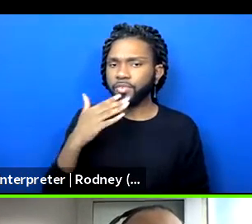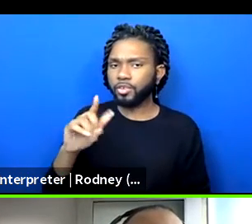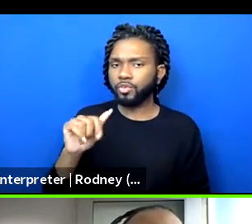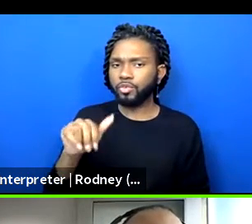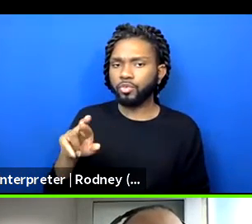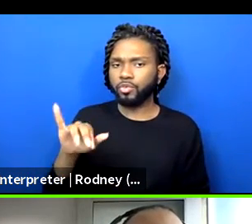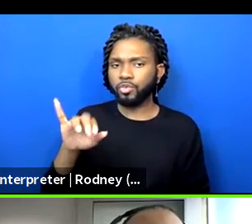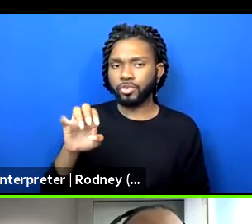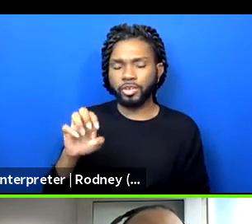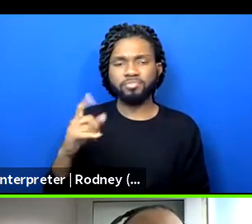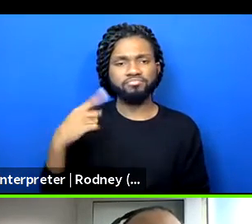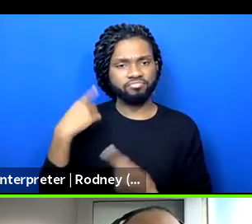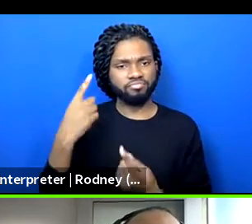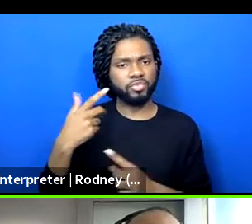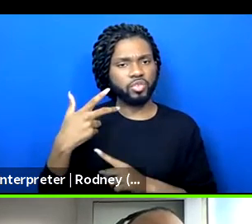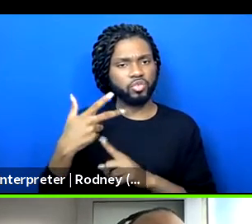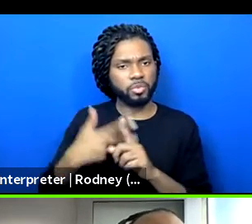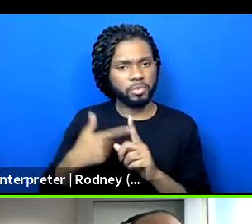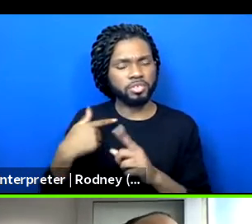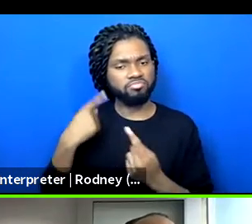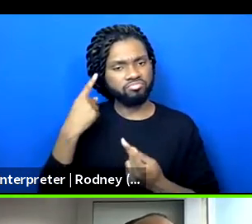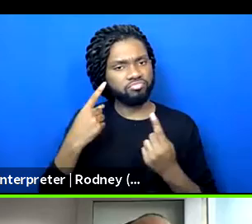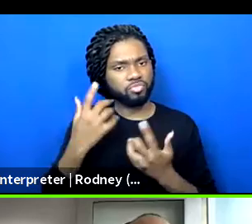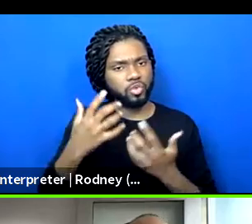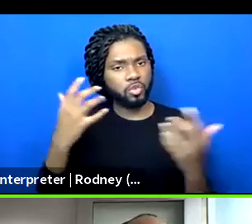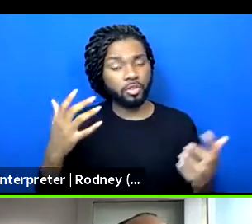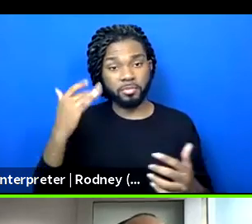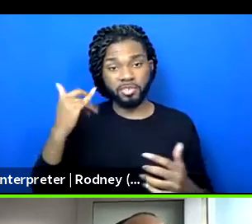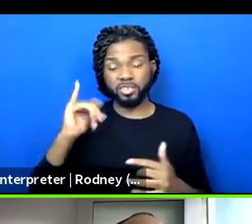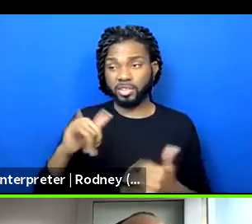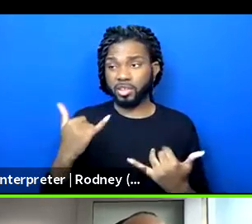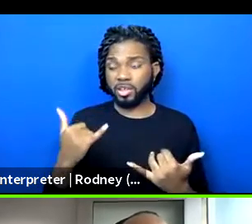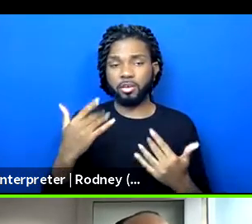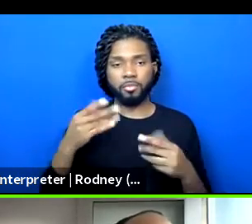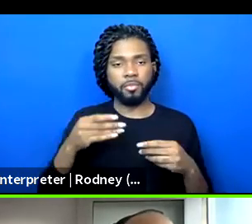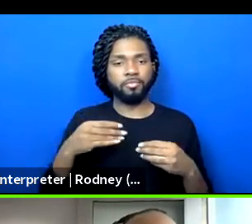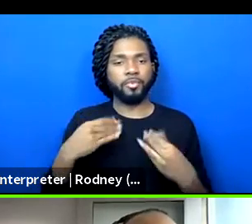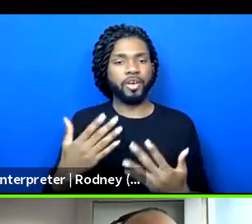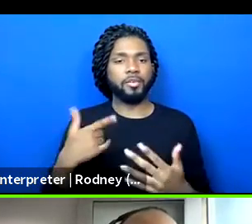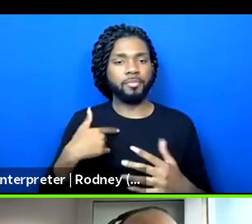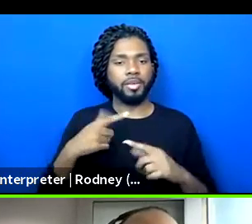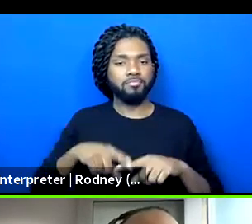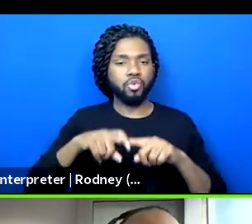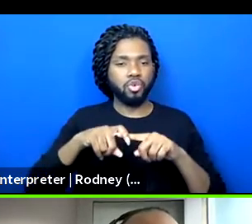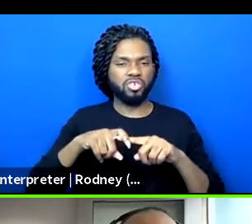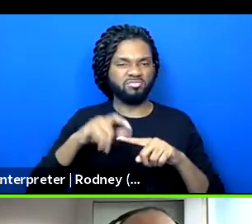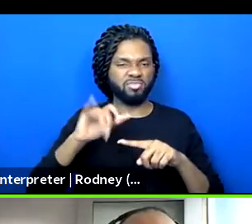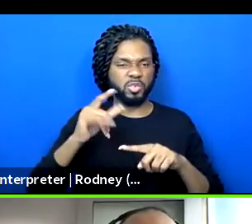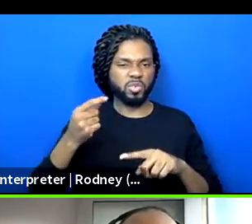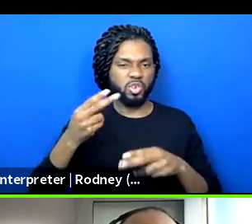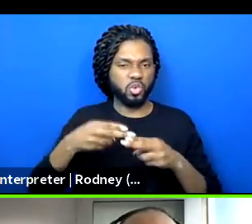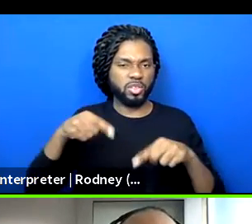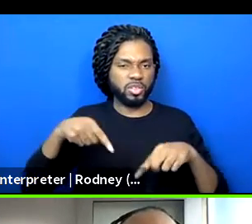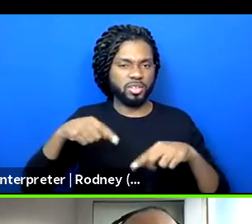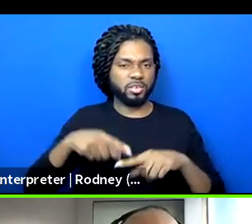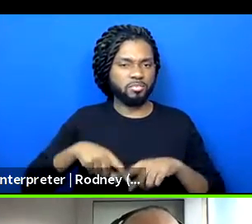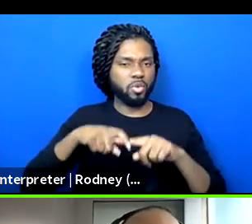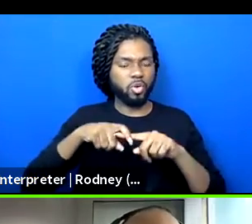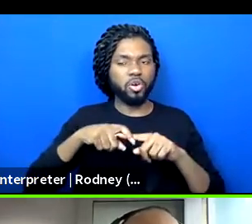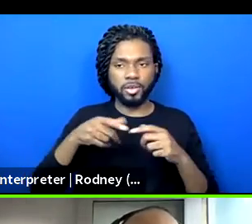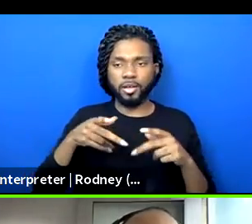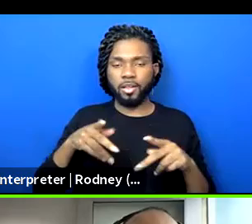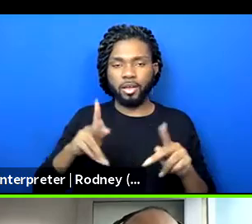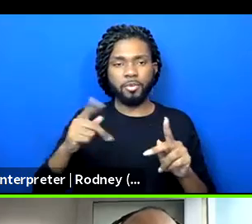last 14 months because it's provided me with the pause, as I've been calling it, has been providing us with an opportunity to